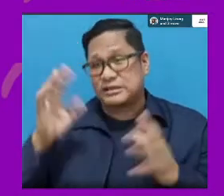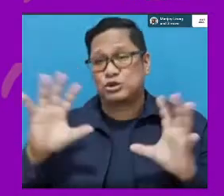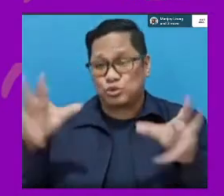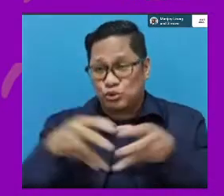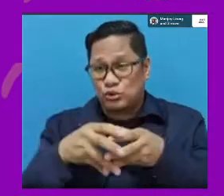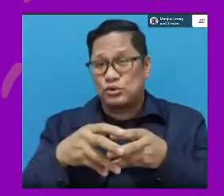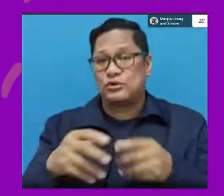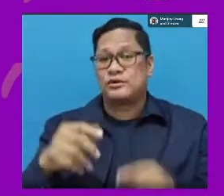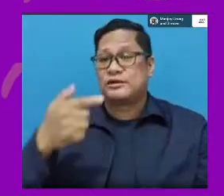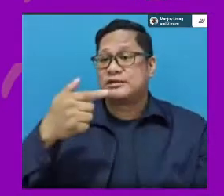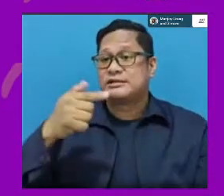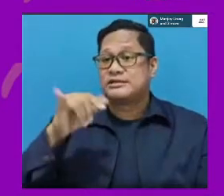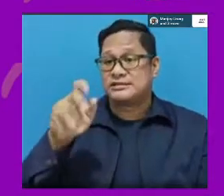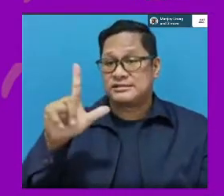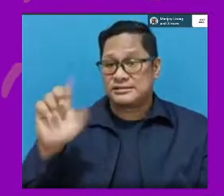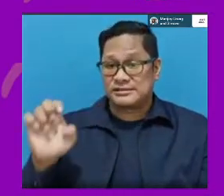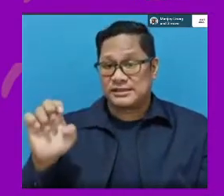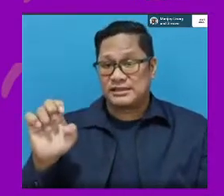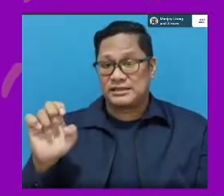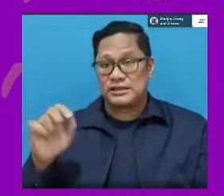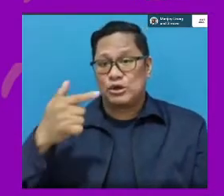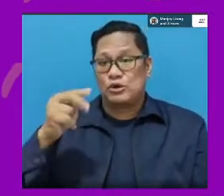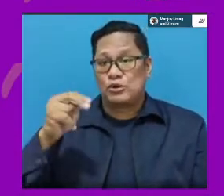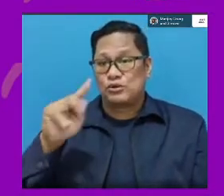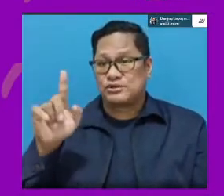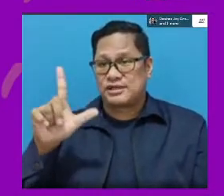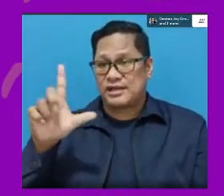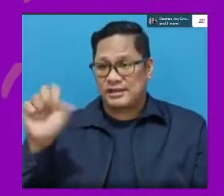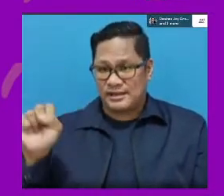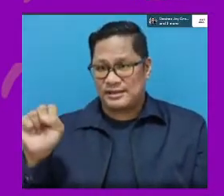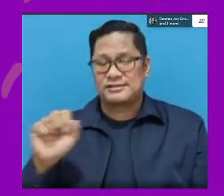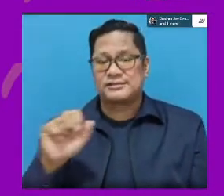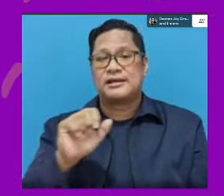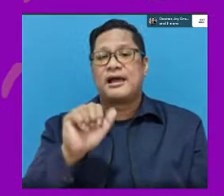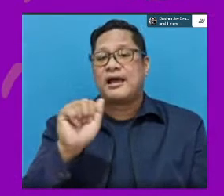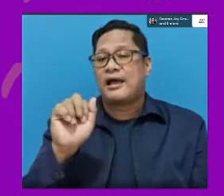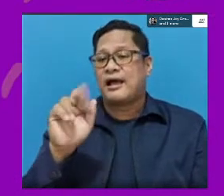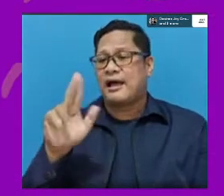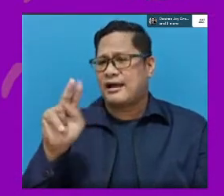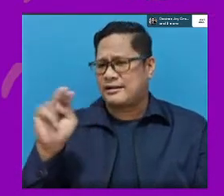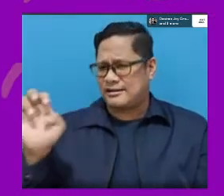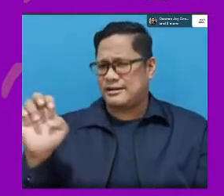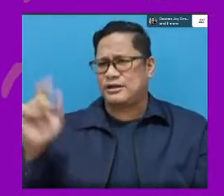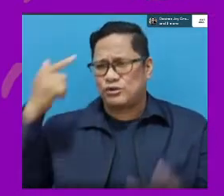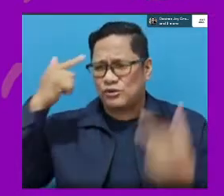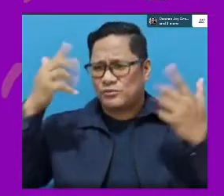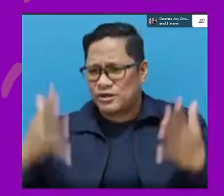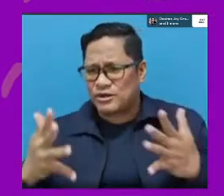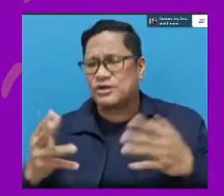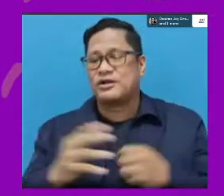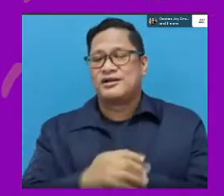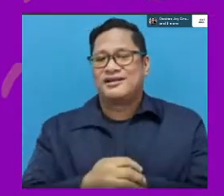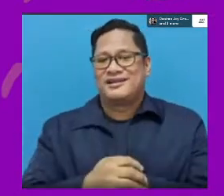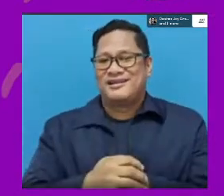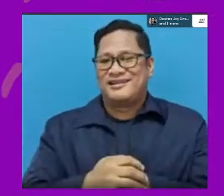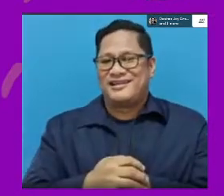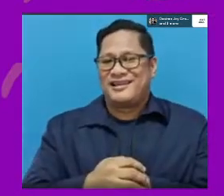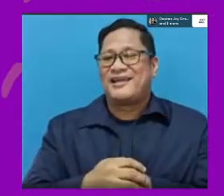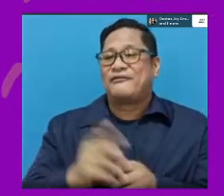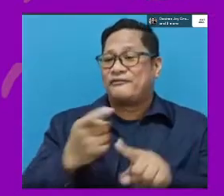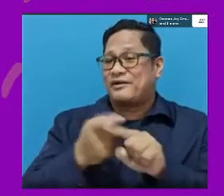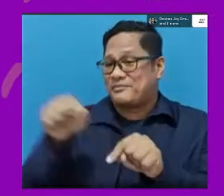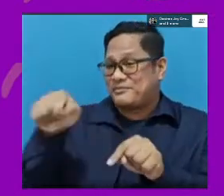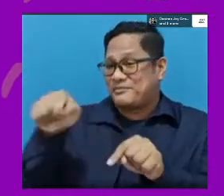Josel Gonzalez, Office of Governor Arlene Bagao, Dinagat Island,